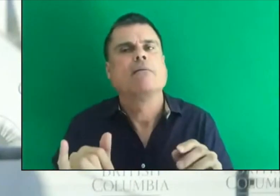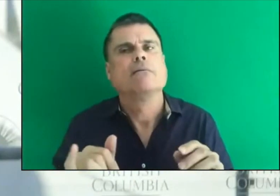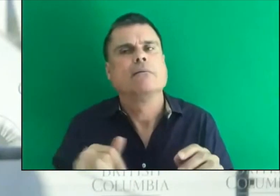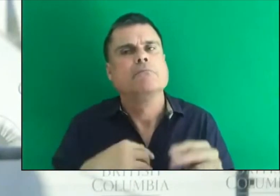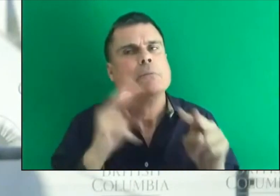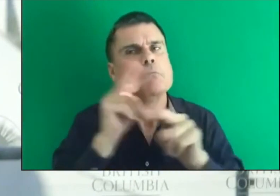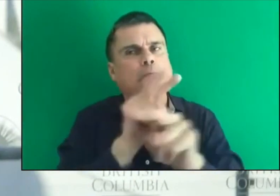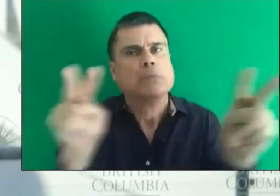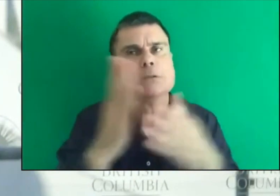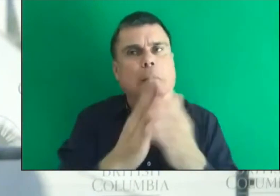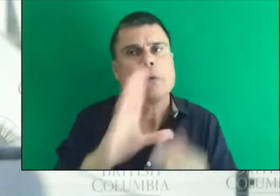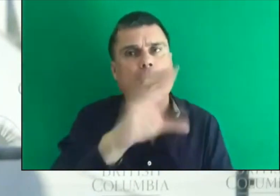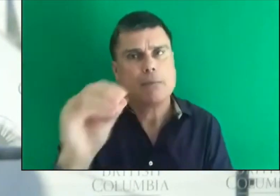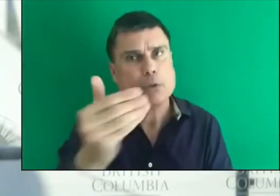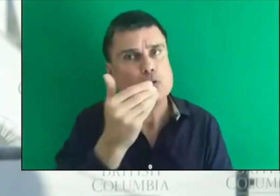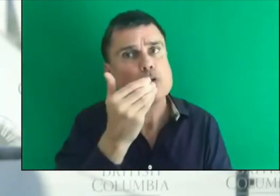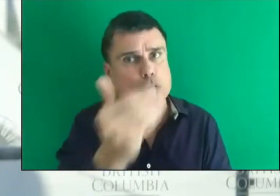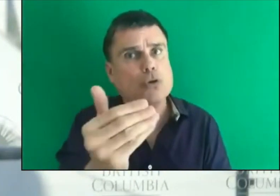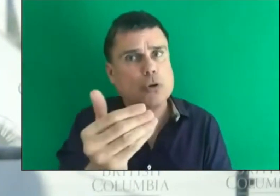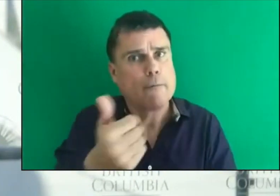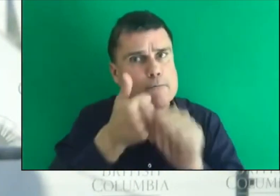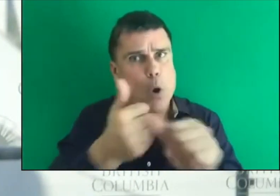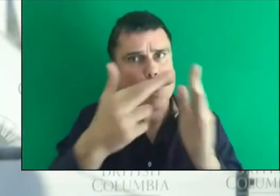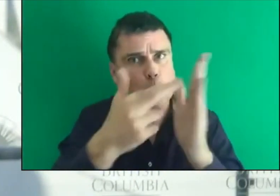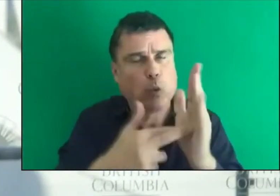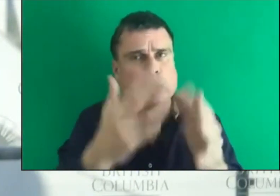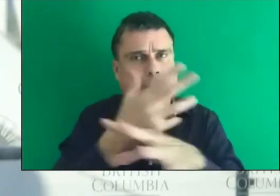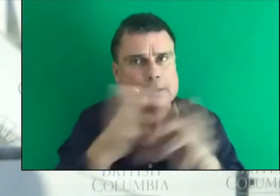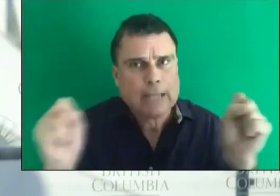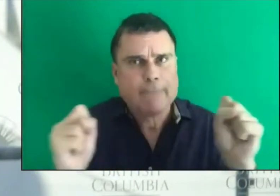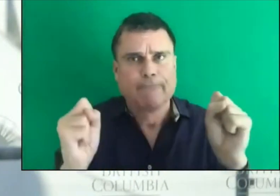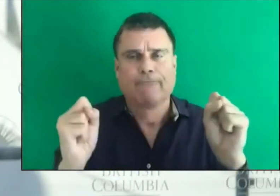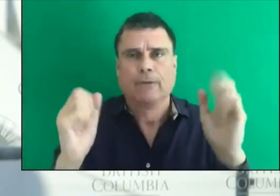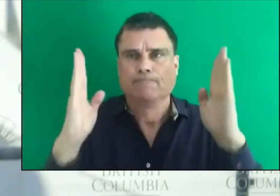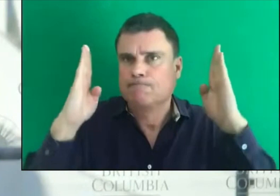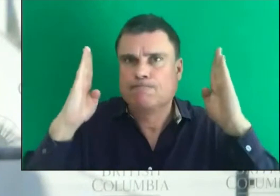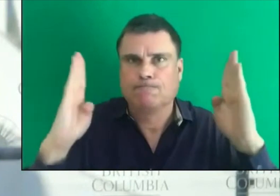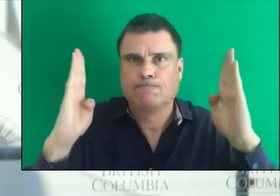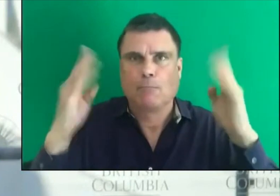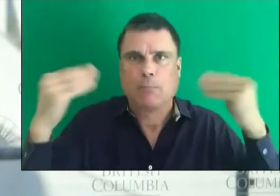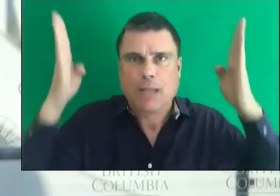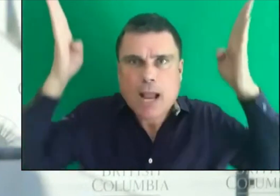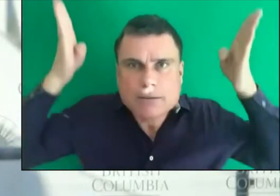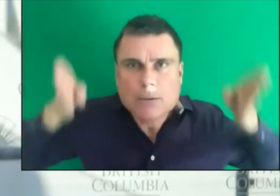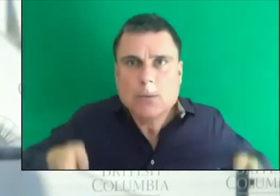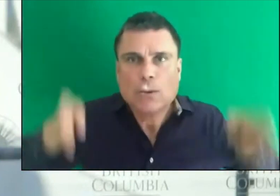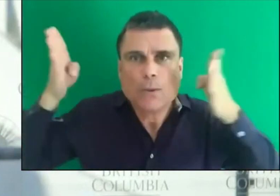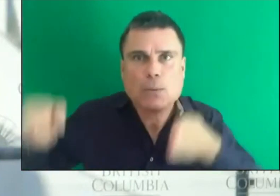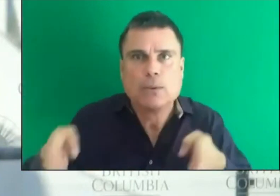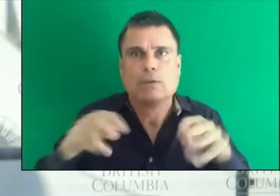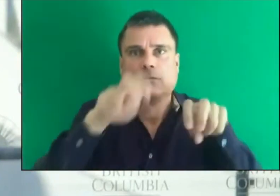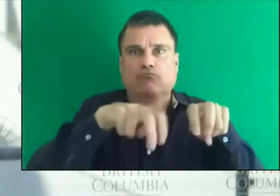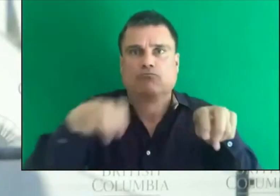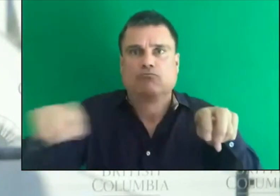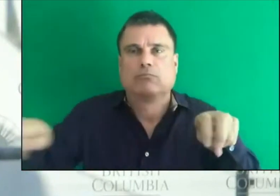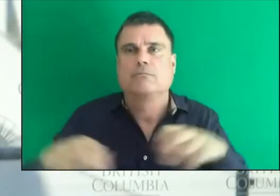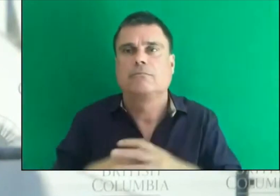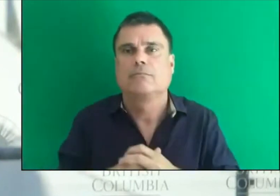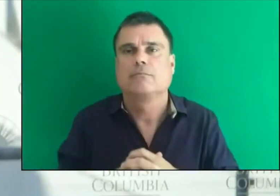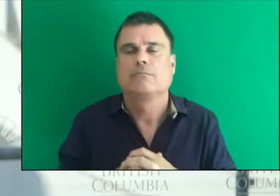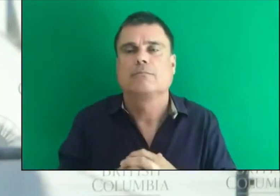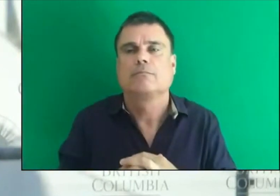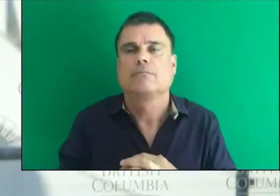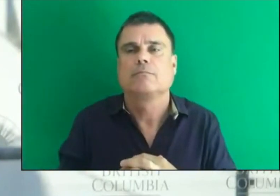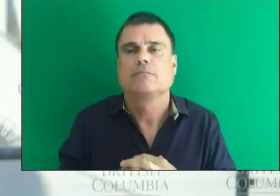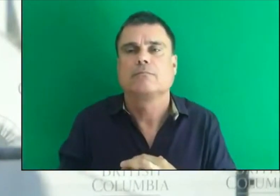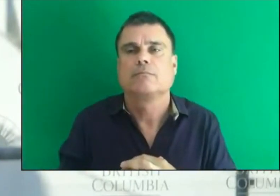some of the spin classes have been done outside, and that is, of course, less risky. So there are things like that. We know that there's